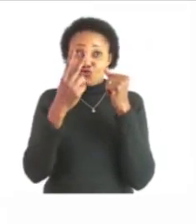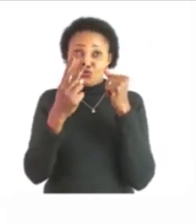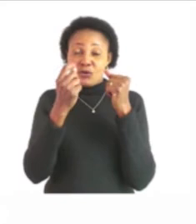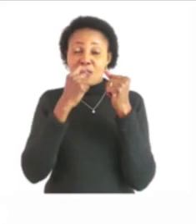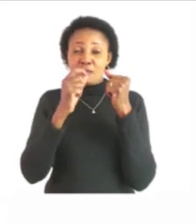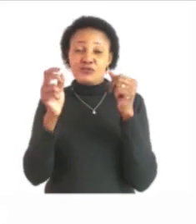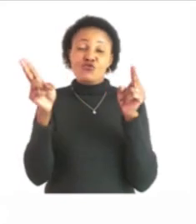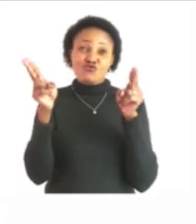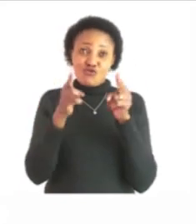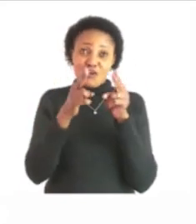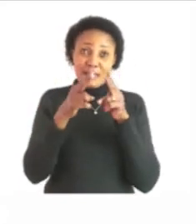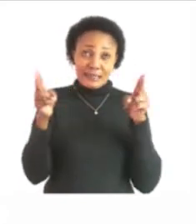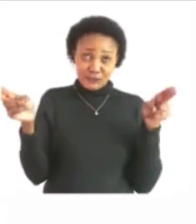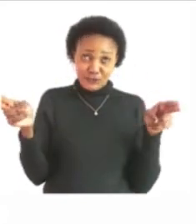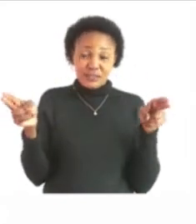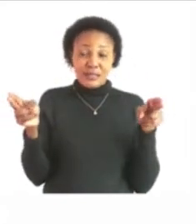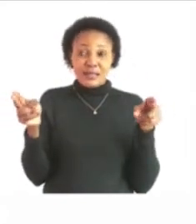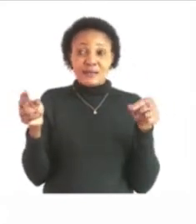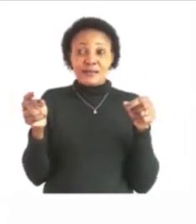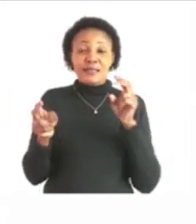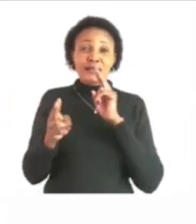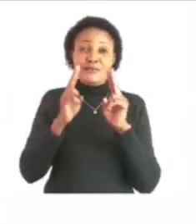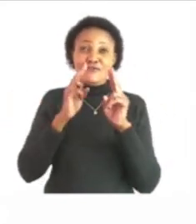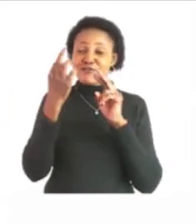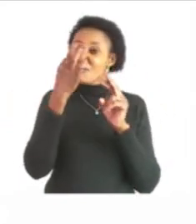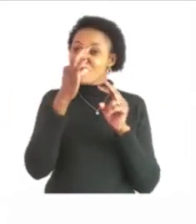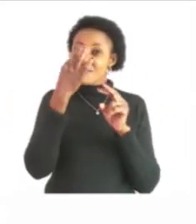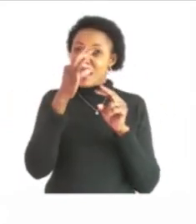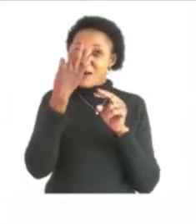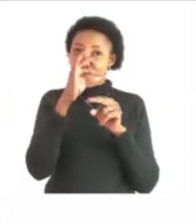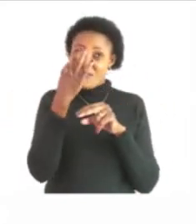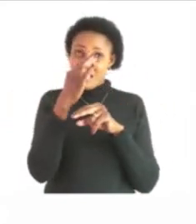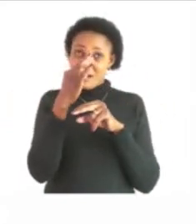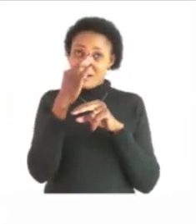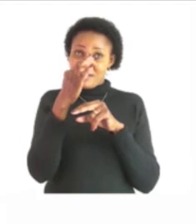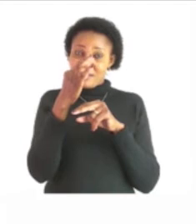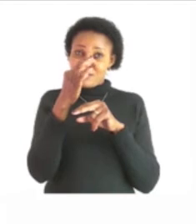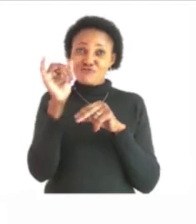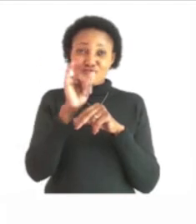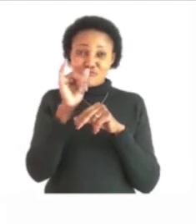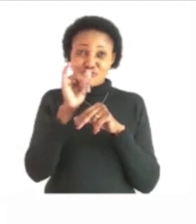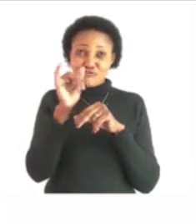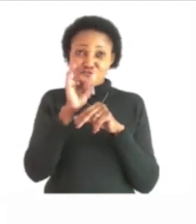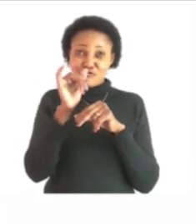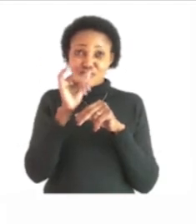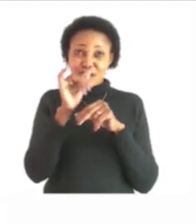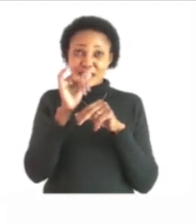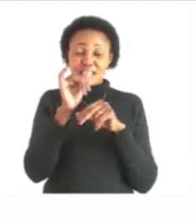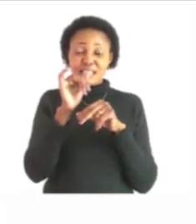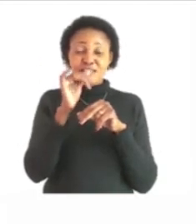and the short. Now we are talking about the flower. Now you have to look which flower stem is